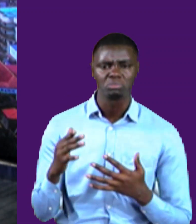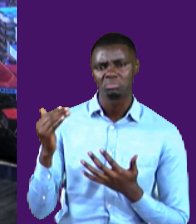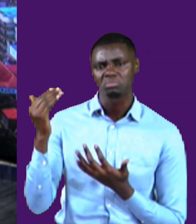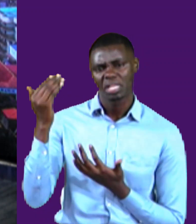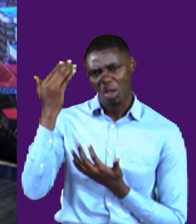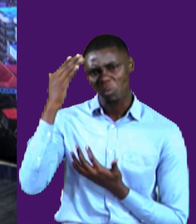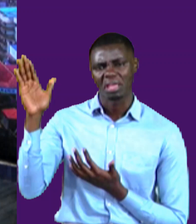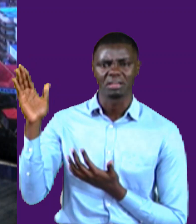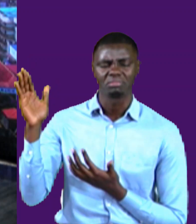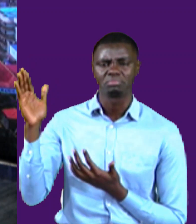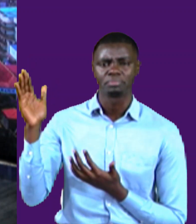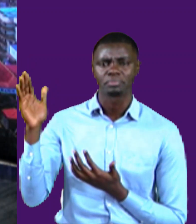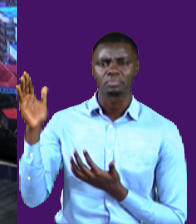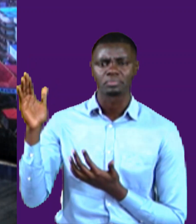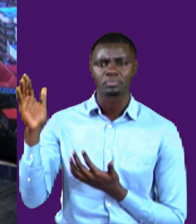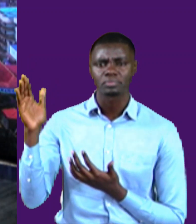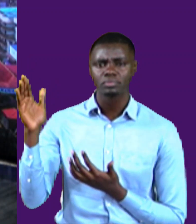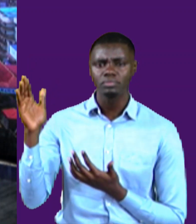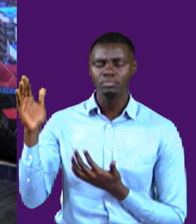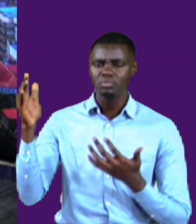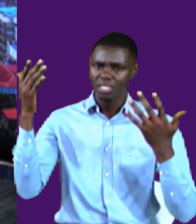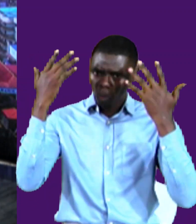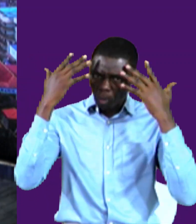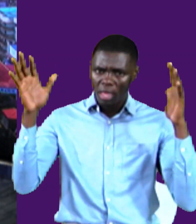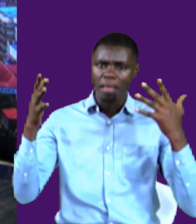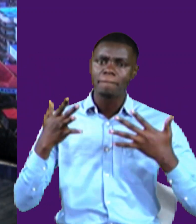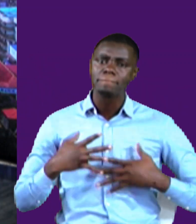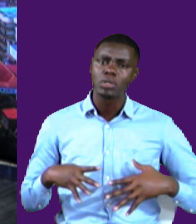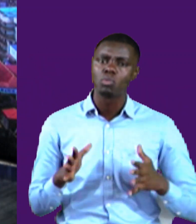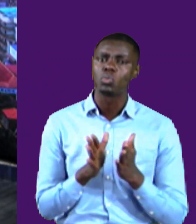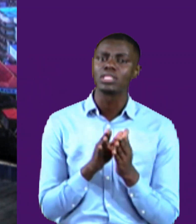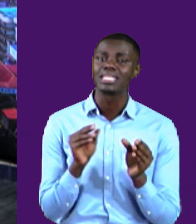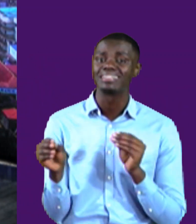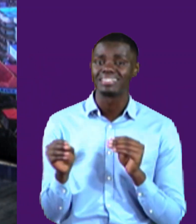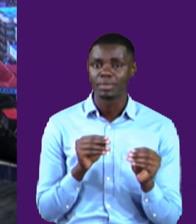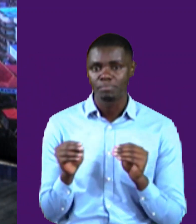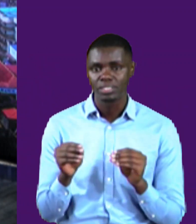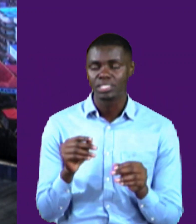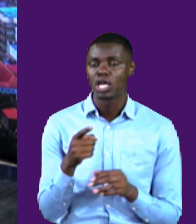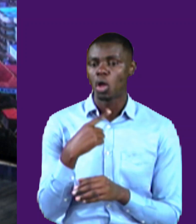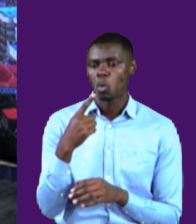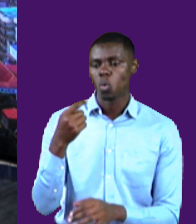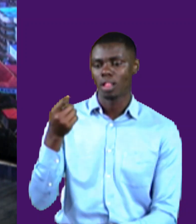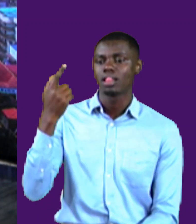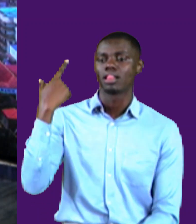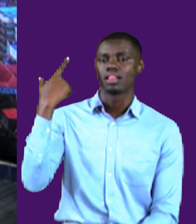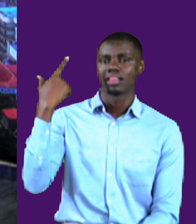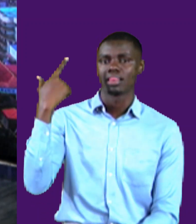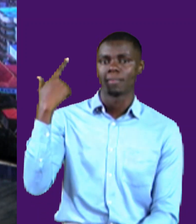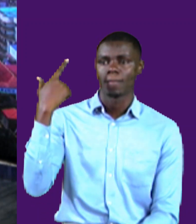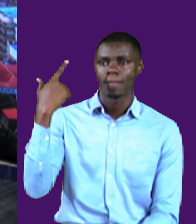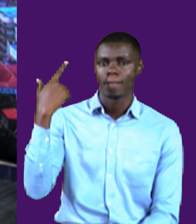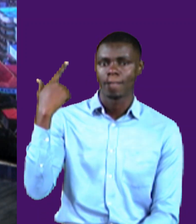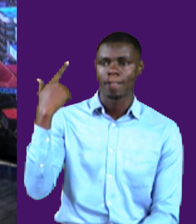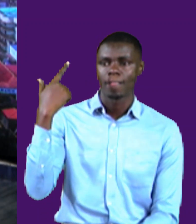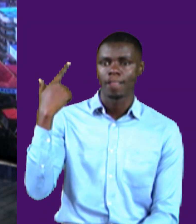know that there are people with disabilities who understand